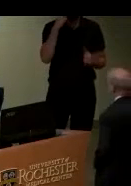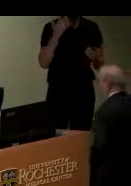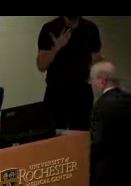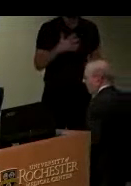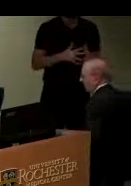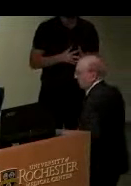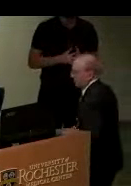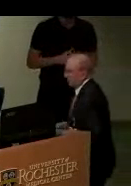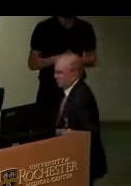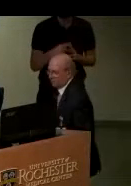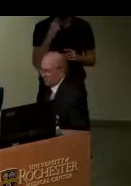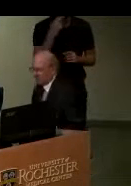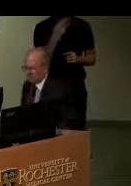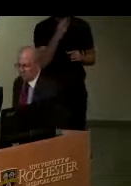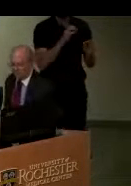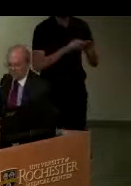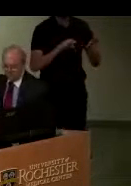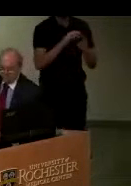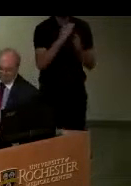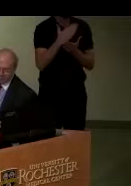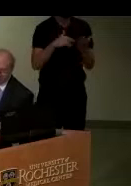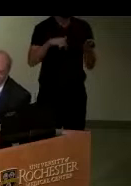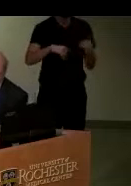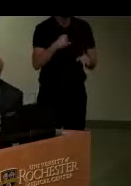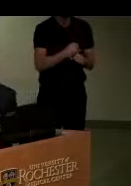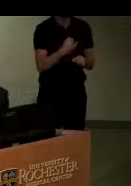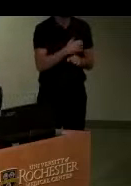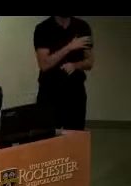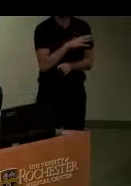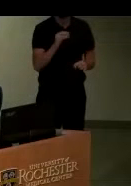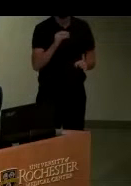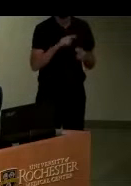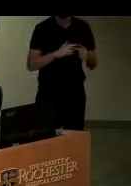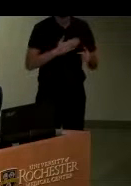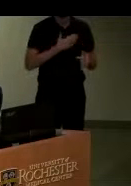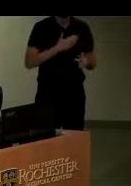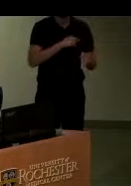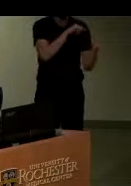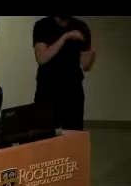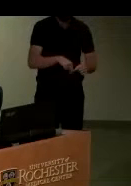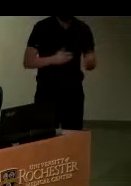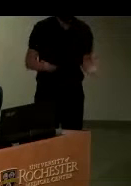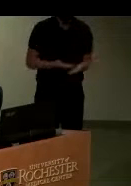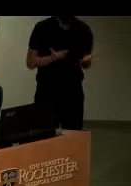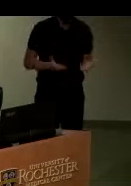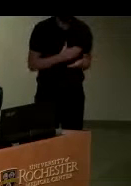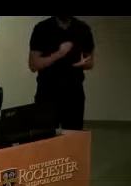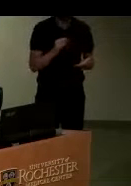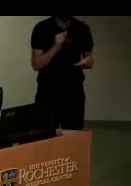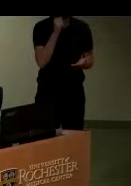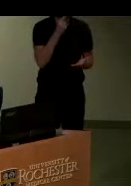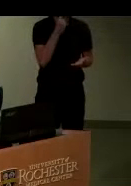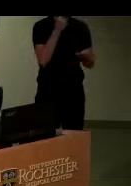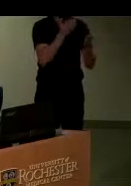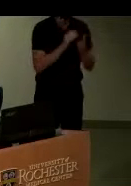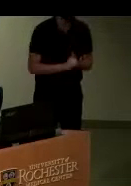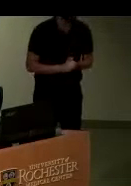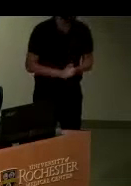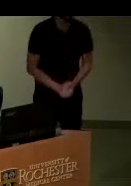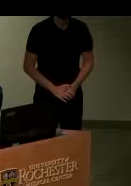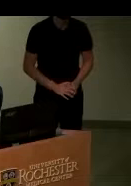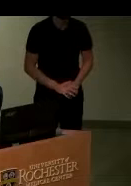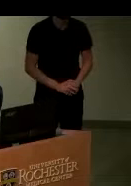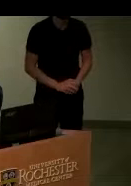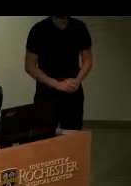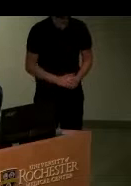think he was an important part for this institution, and certainly for my coming here and it is disappointing. And